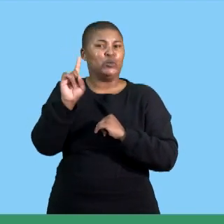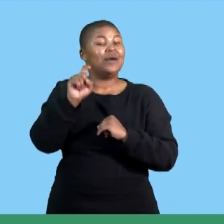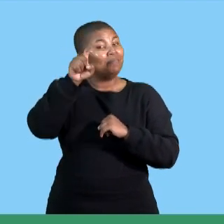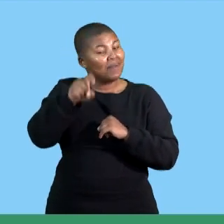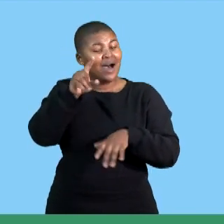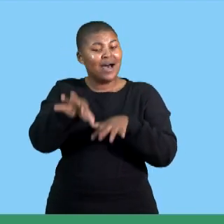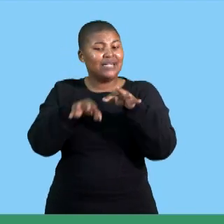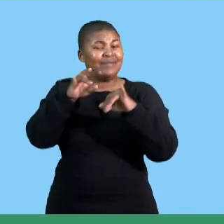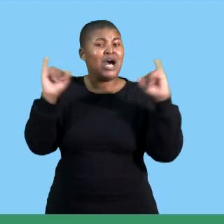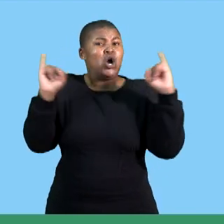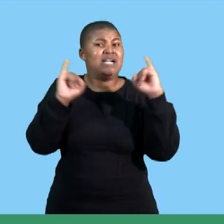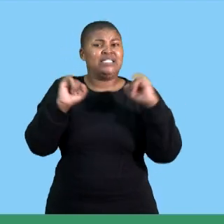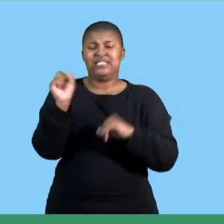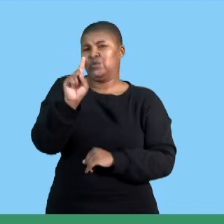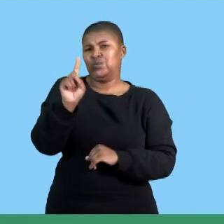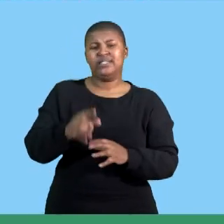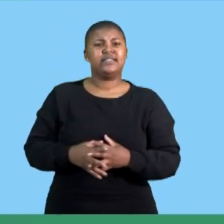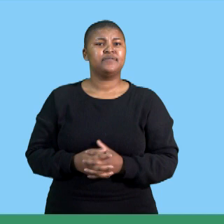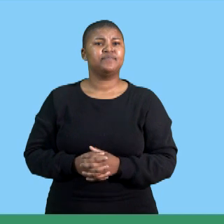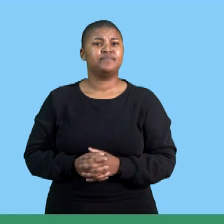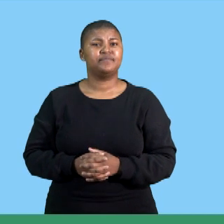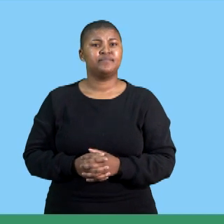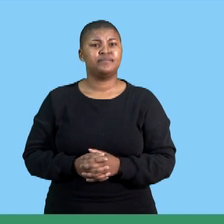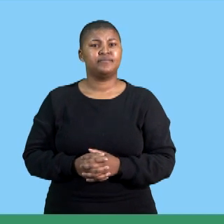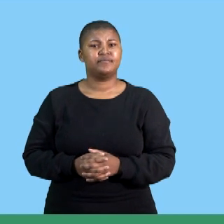explain what crisis is.